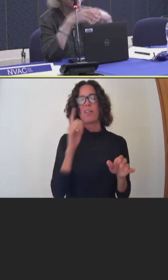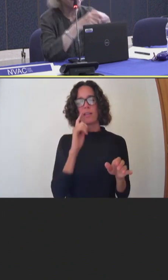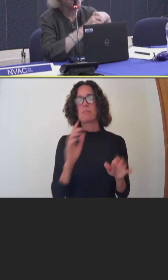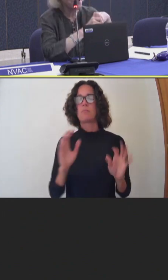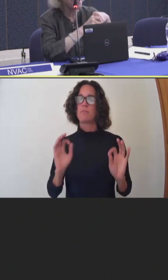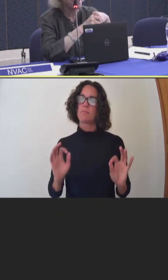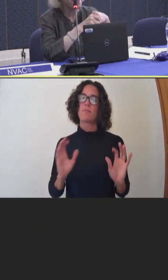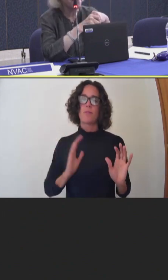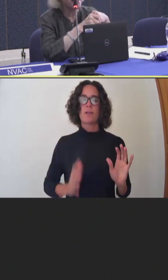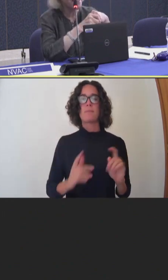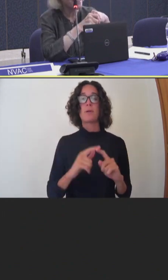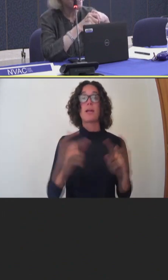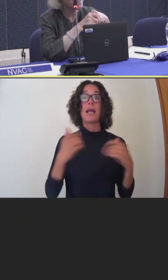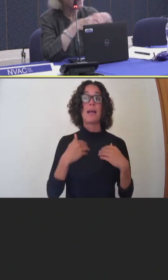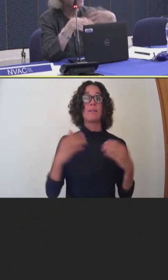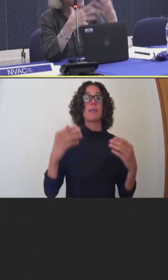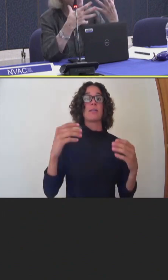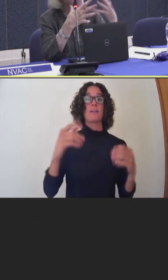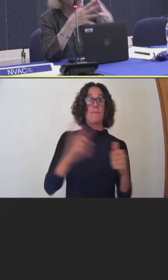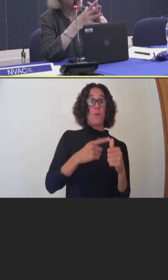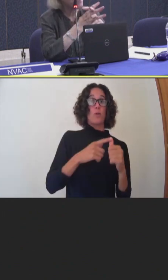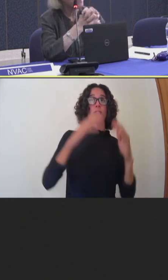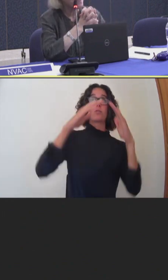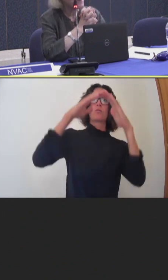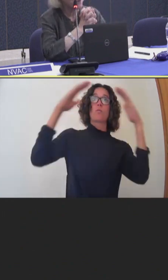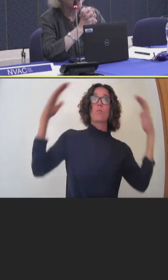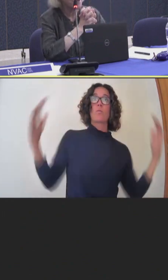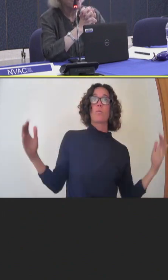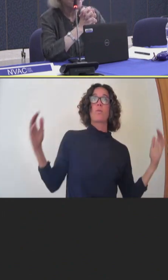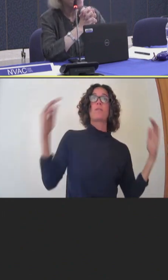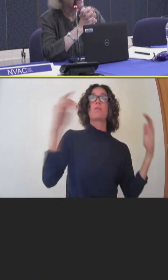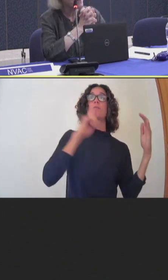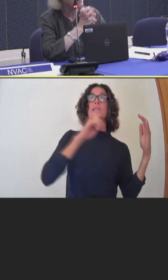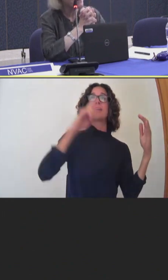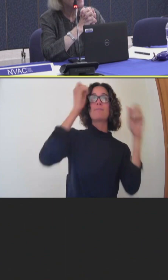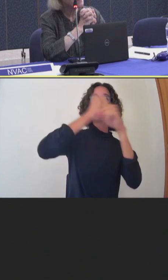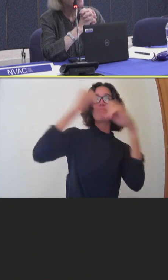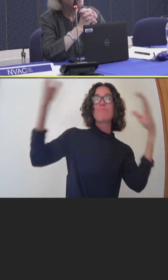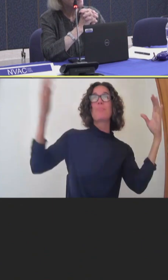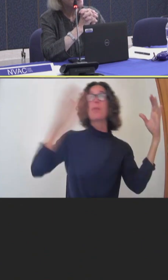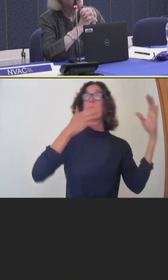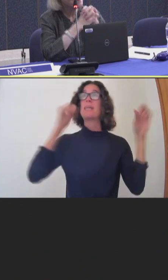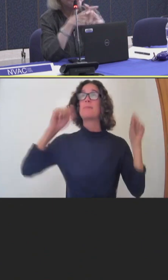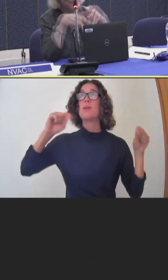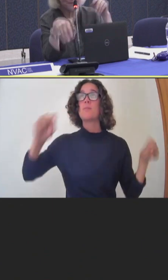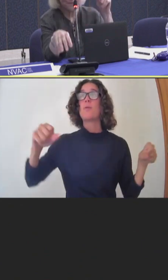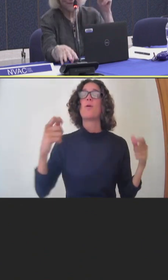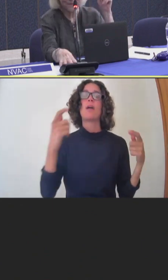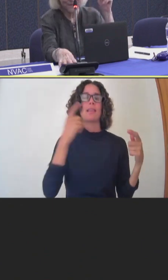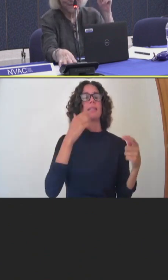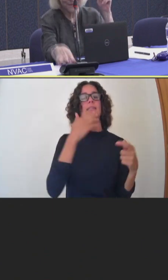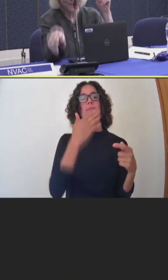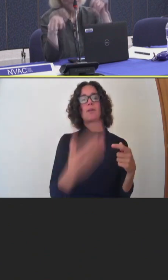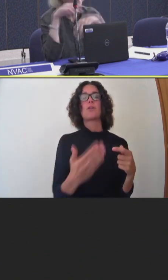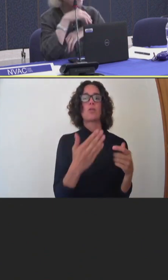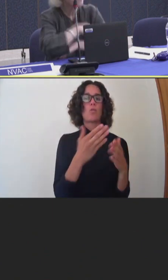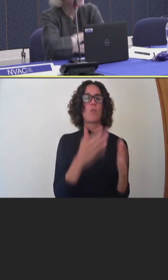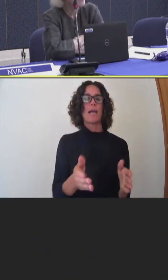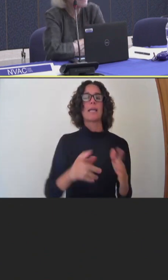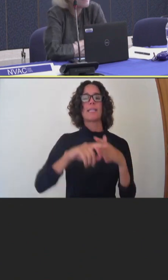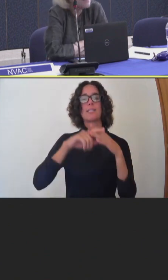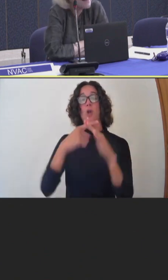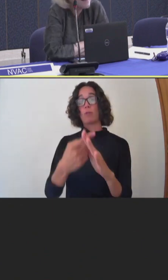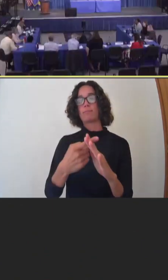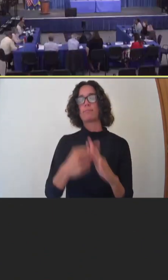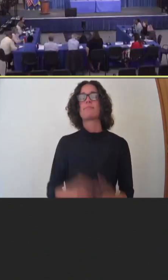very visionary and very aspirational is really the way to start. Well, and perhaps to answer